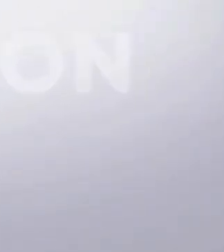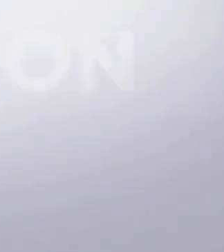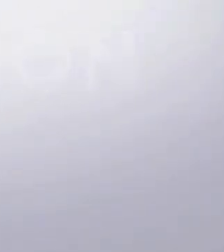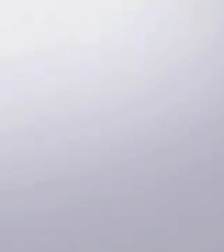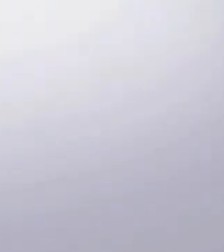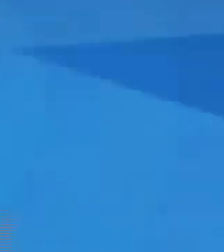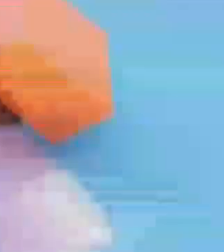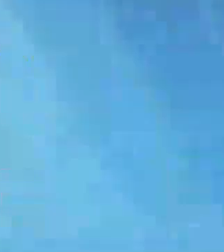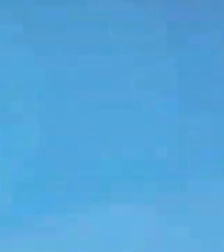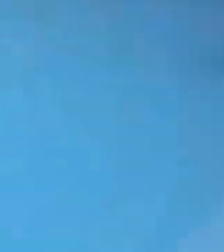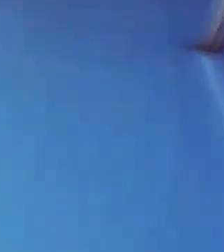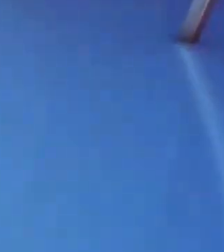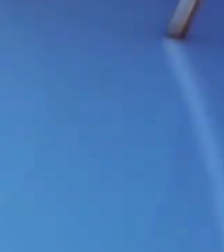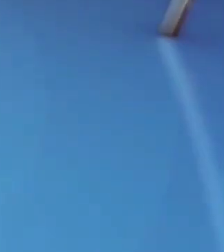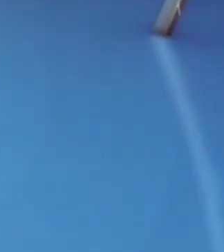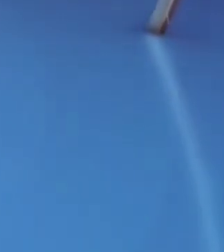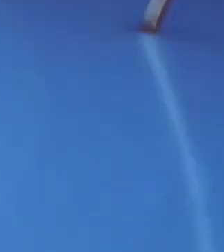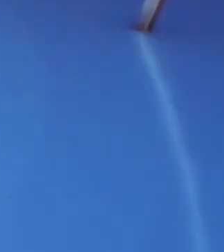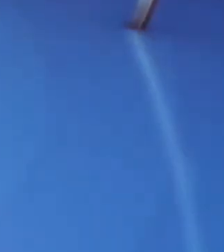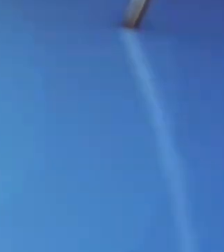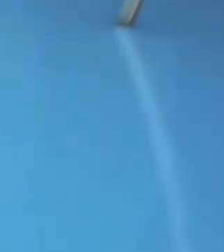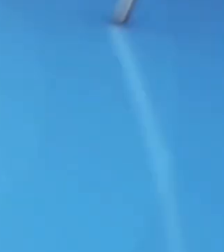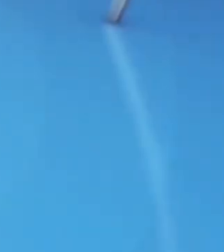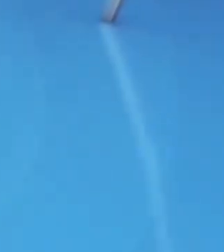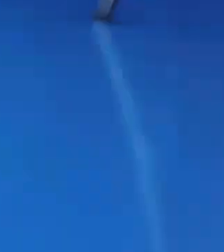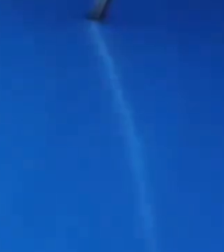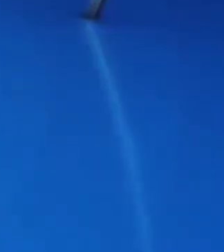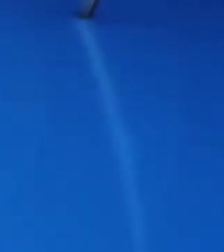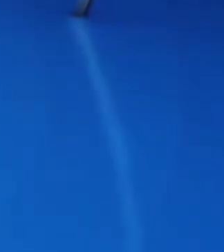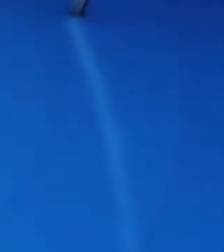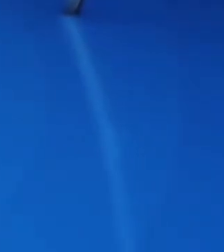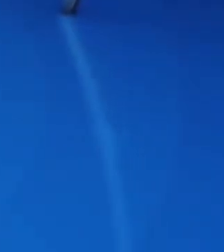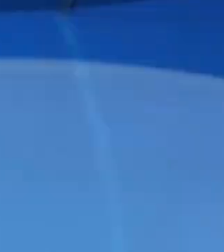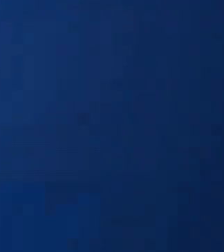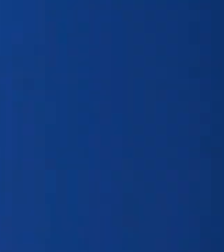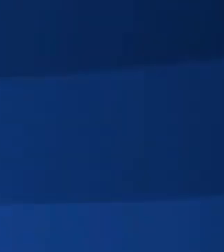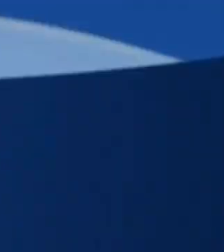tamsaasa barnoota televezyiinii walta'iinsa addis miidiyaa neetworkii fi biiroo barnootaa magaalaa Finfinneen qophaa'e.